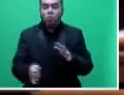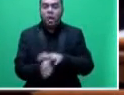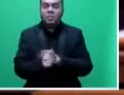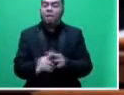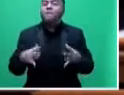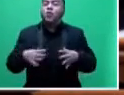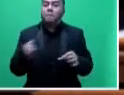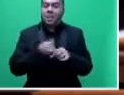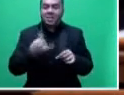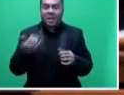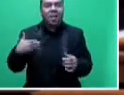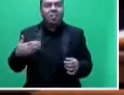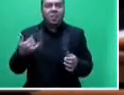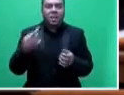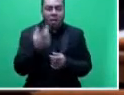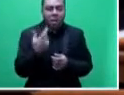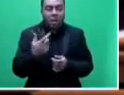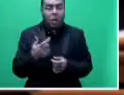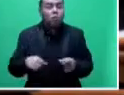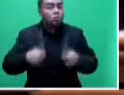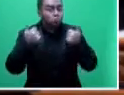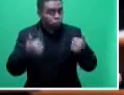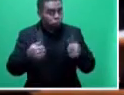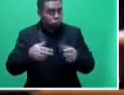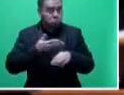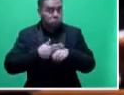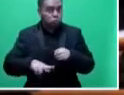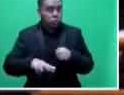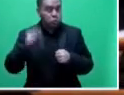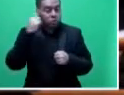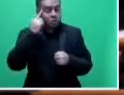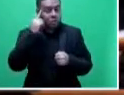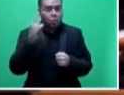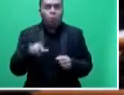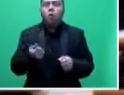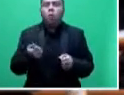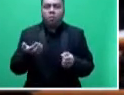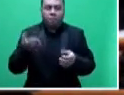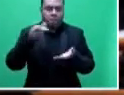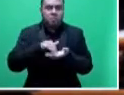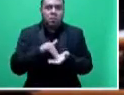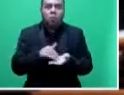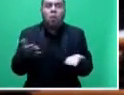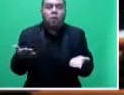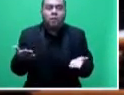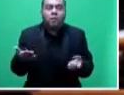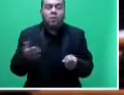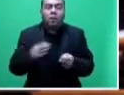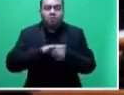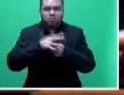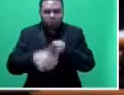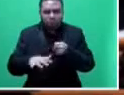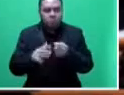free medicine and health care. Great news considering we are in the middle of the global virus pandemic. Allowing Fijians to